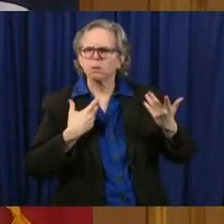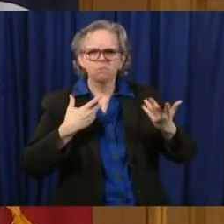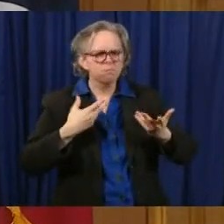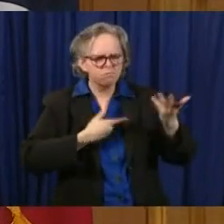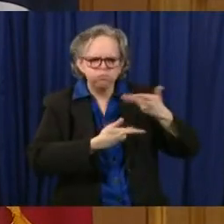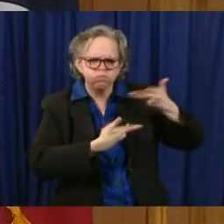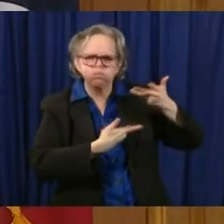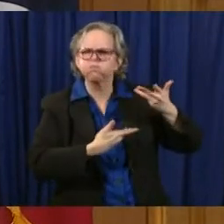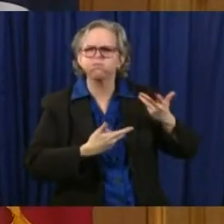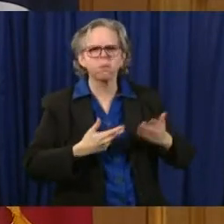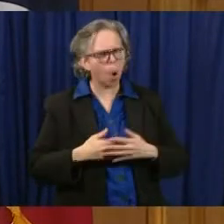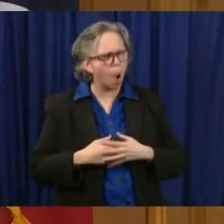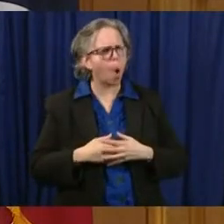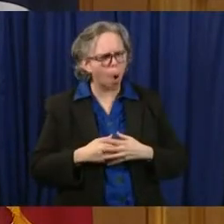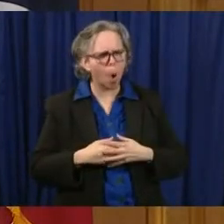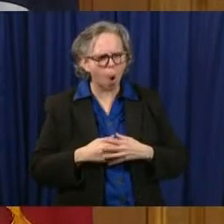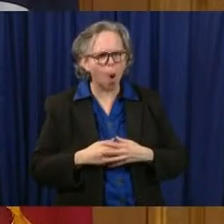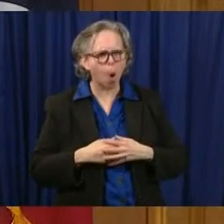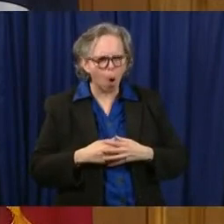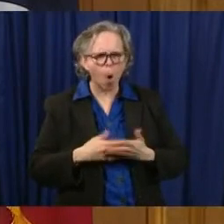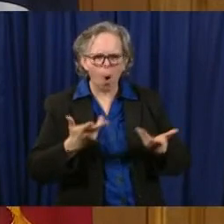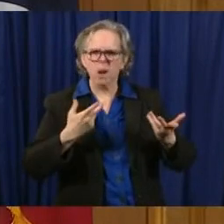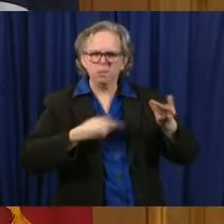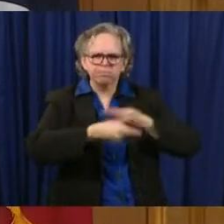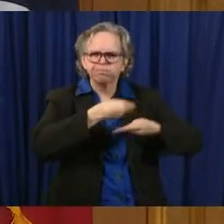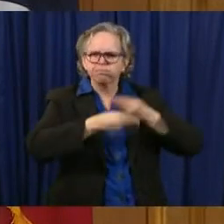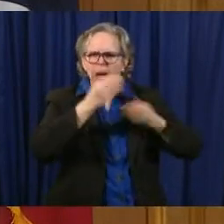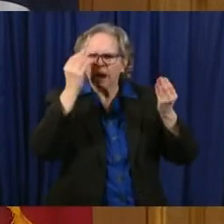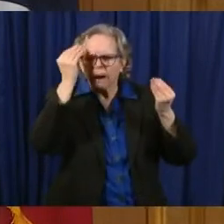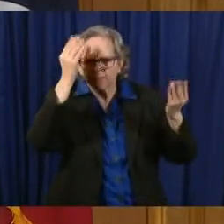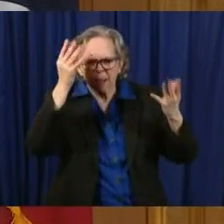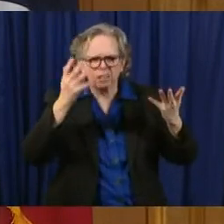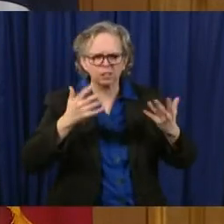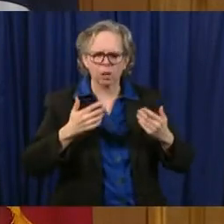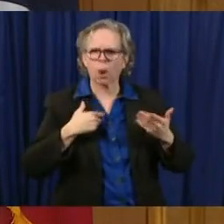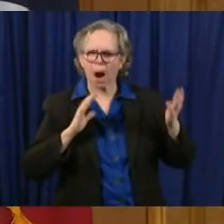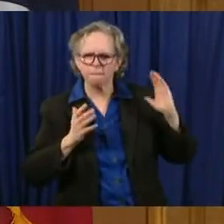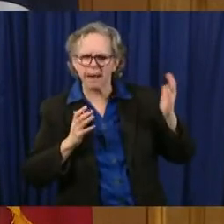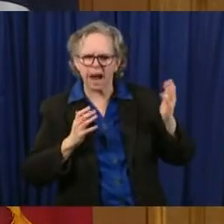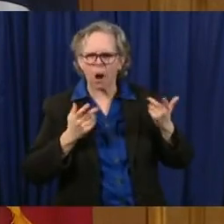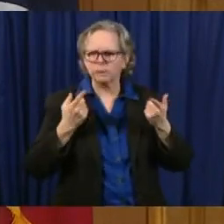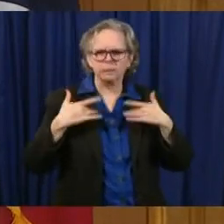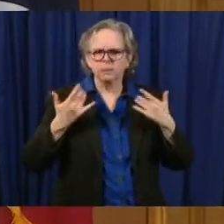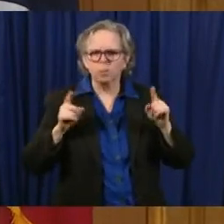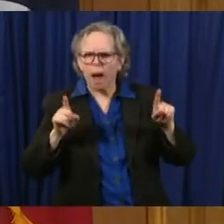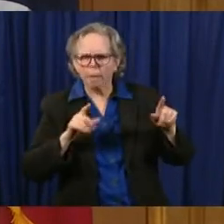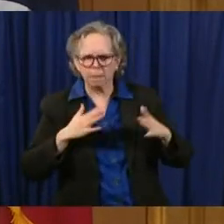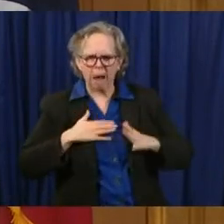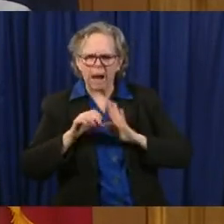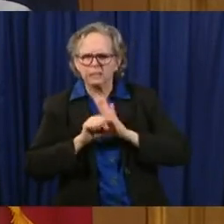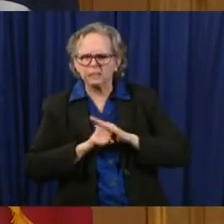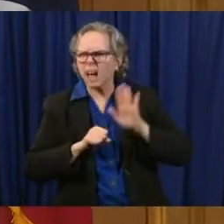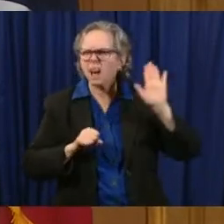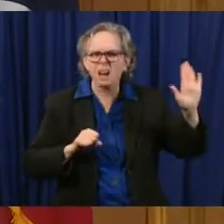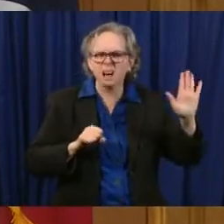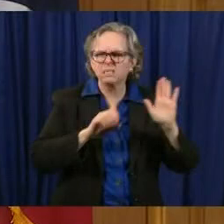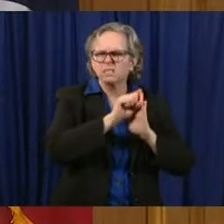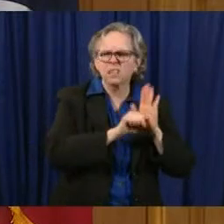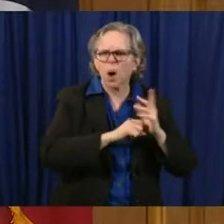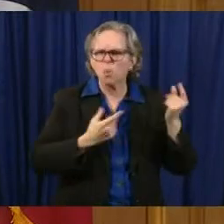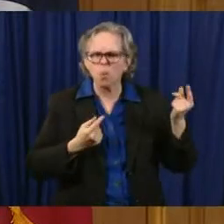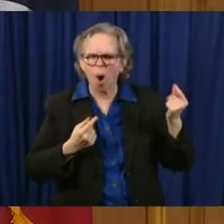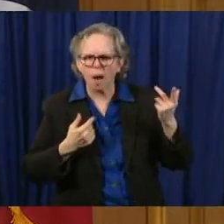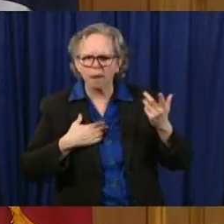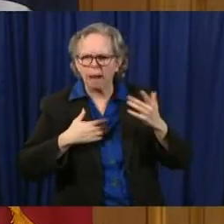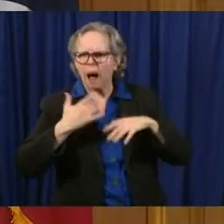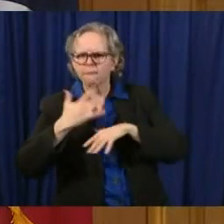takes place on those calls is, look, here's what we've got, here's what we're seeing, here's what's what we've got available, here's